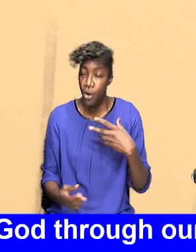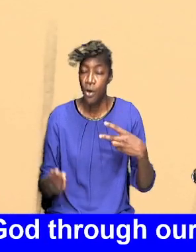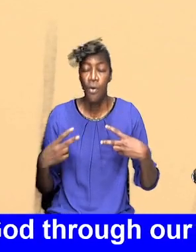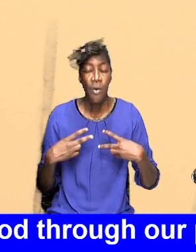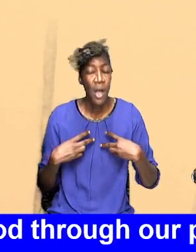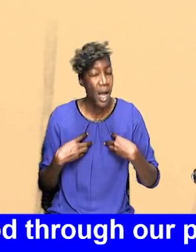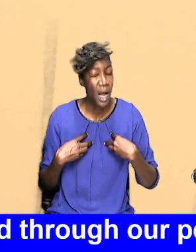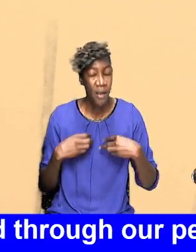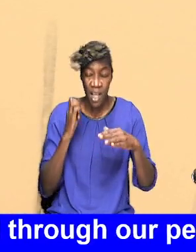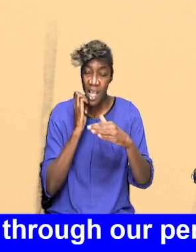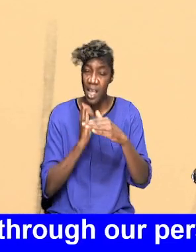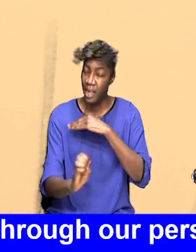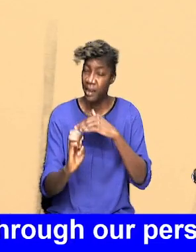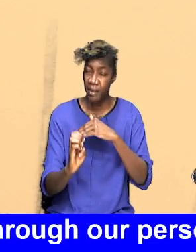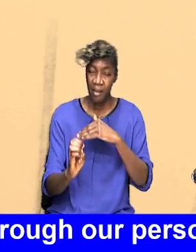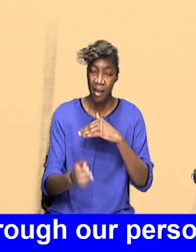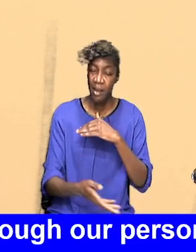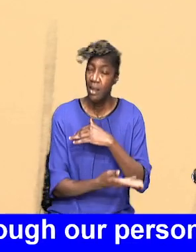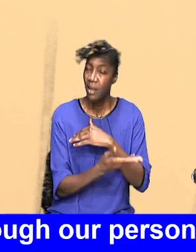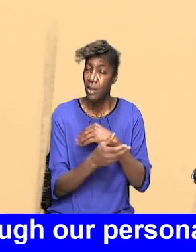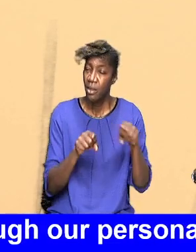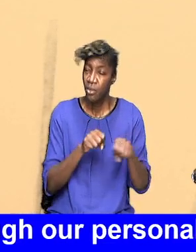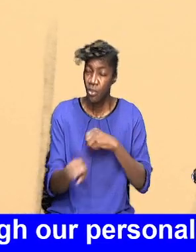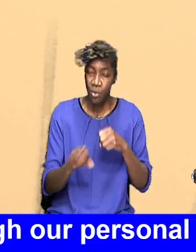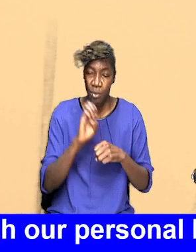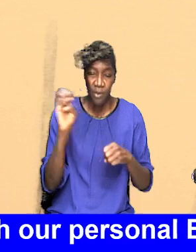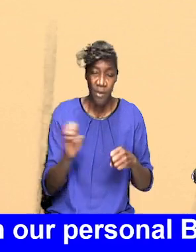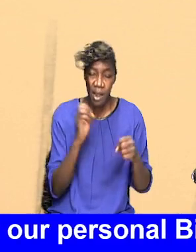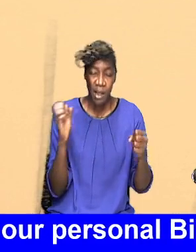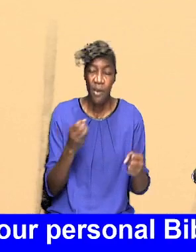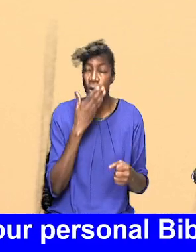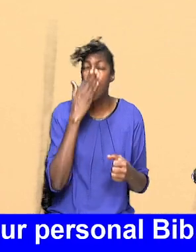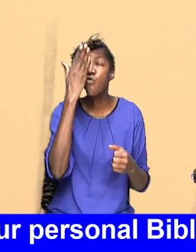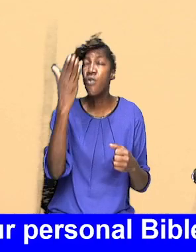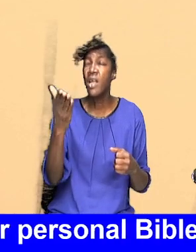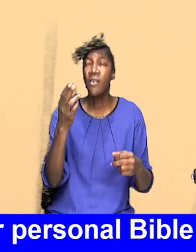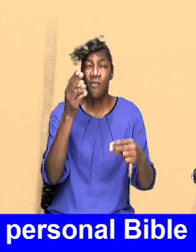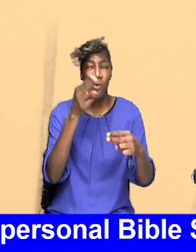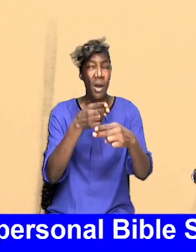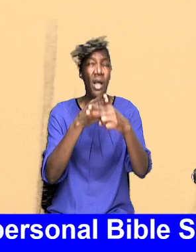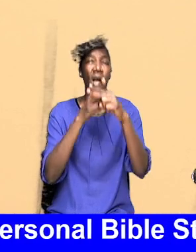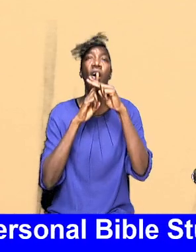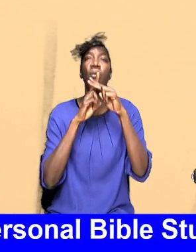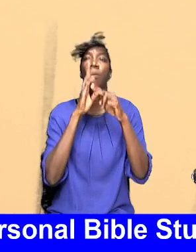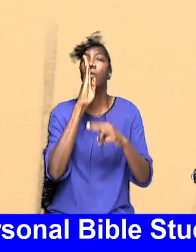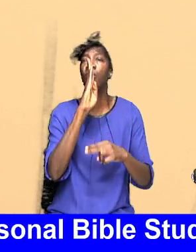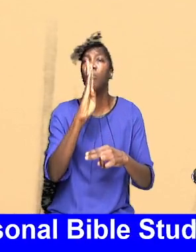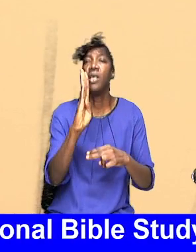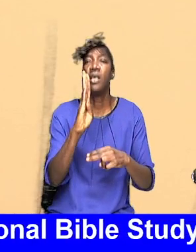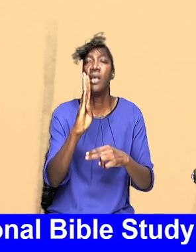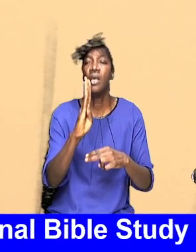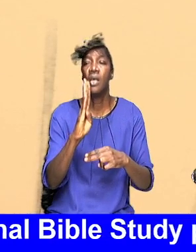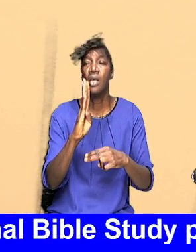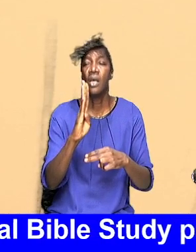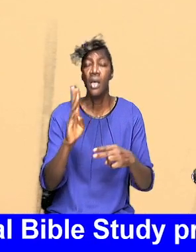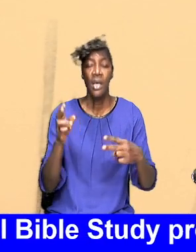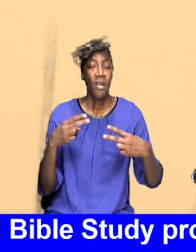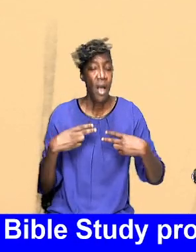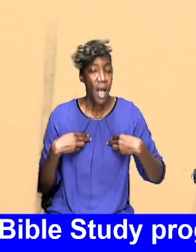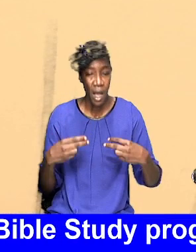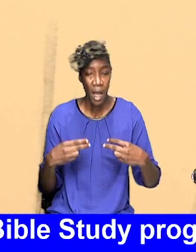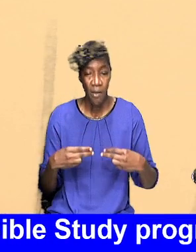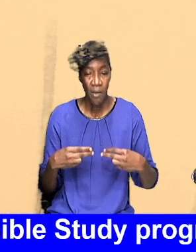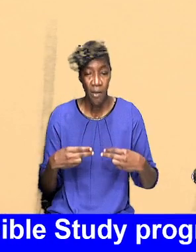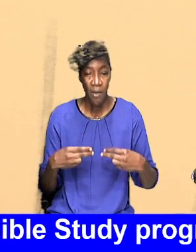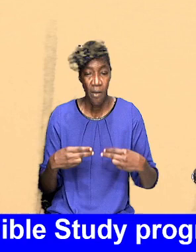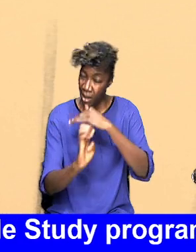access. Amen. And therefore, we are forever grateful and humbled to be, or to have access